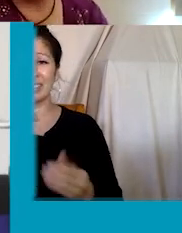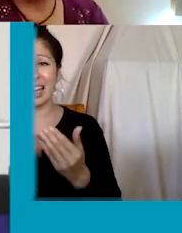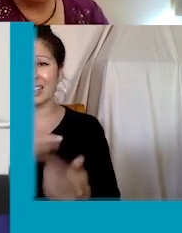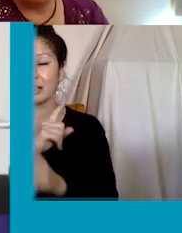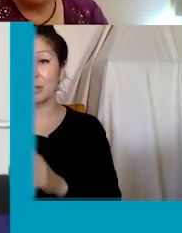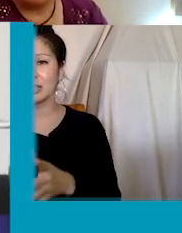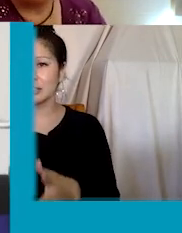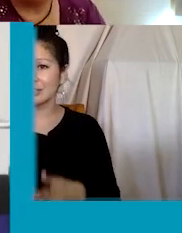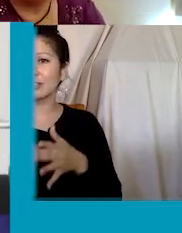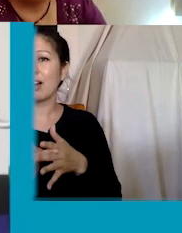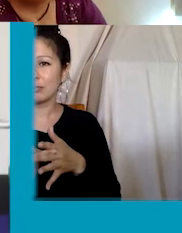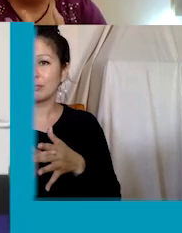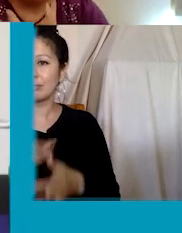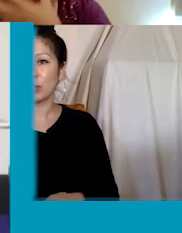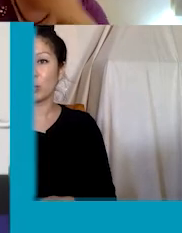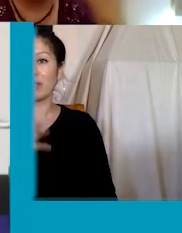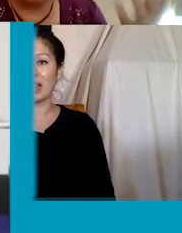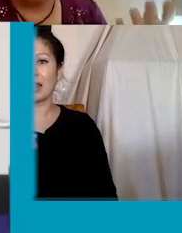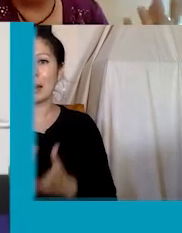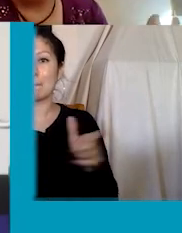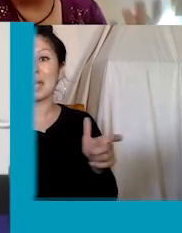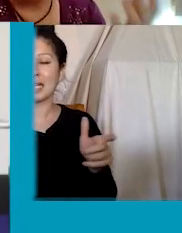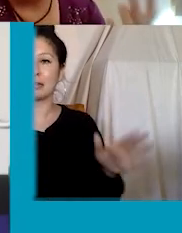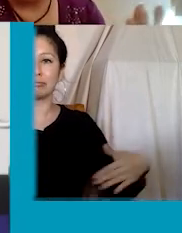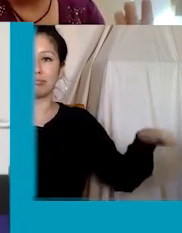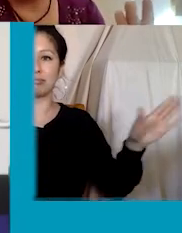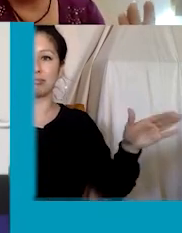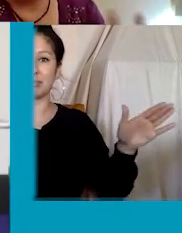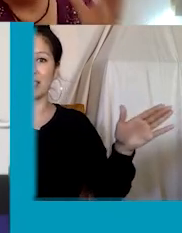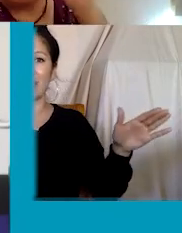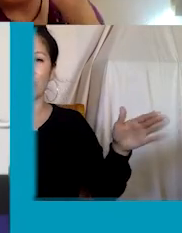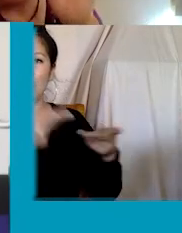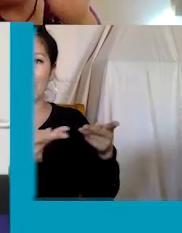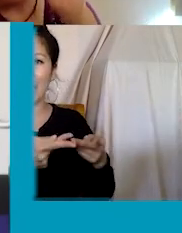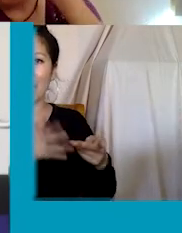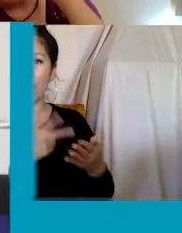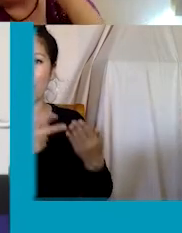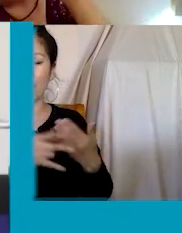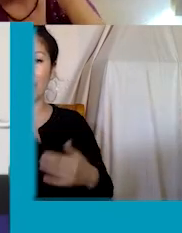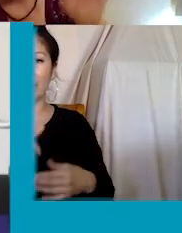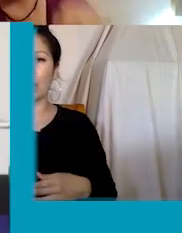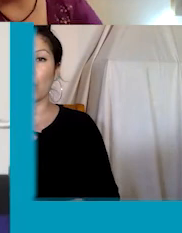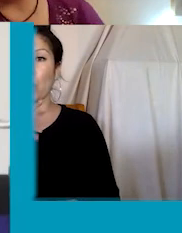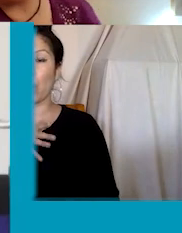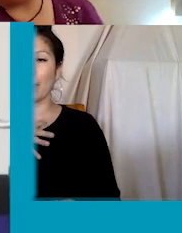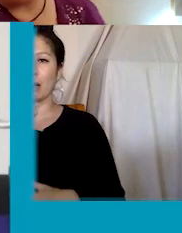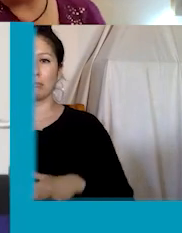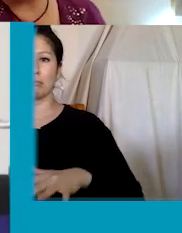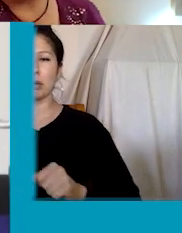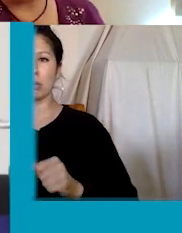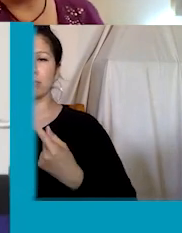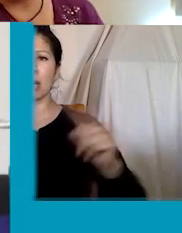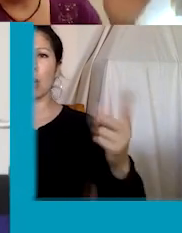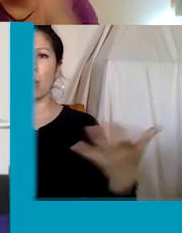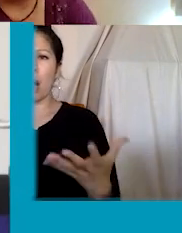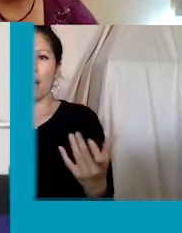it's a start. And we feel like there's big wings in there for place. And this is where women are proclaiming what they want for